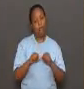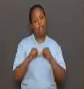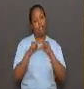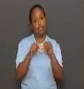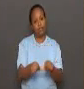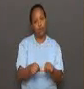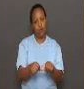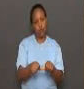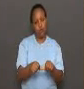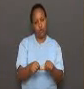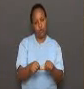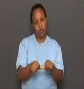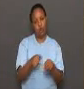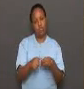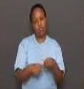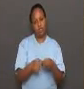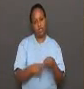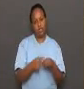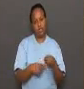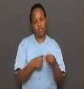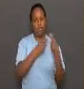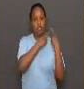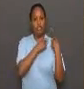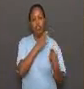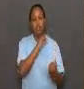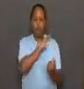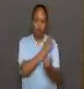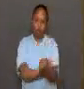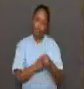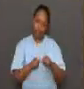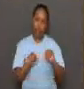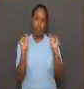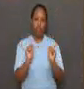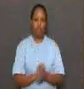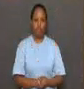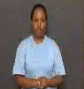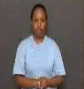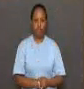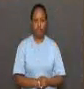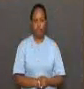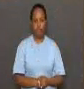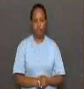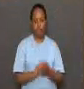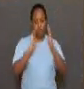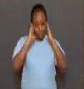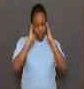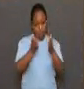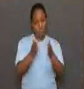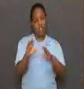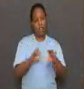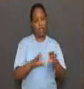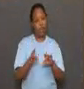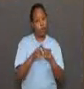continue to learn about authority and power. We will focus